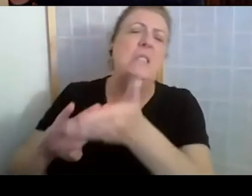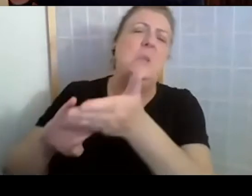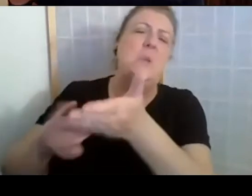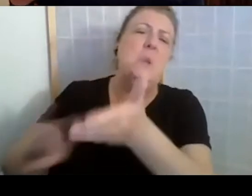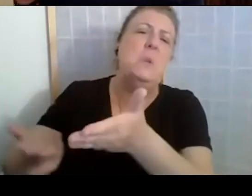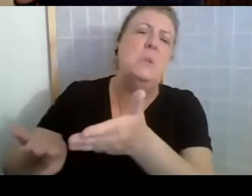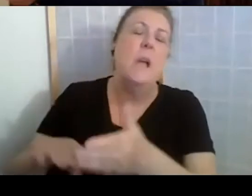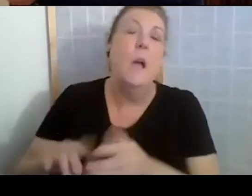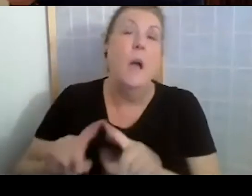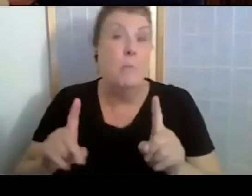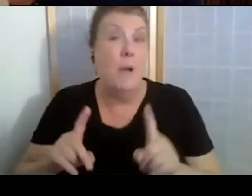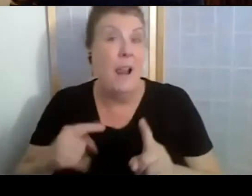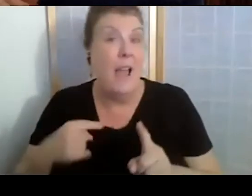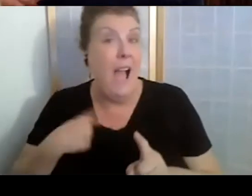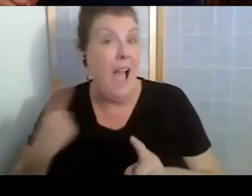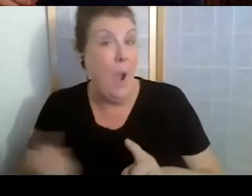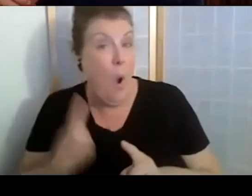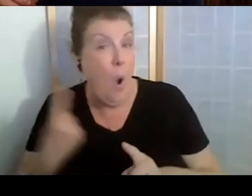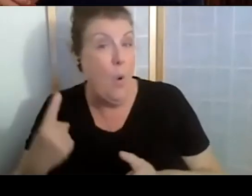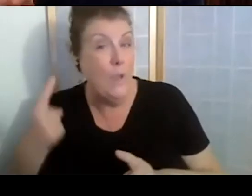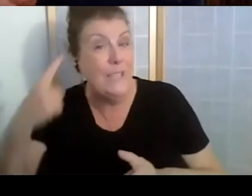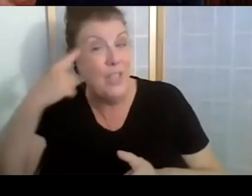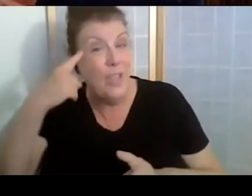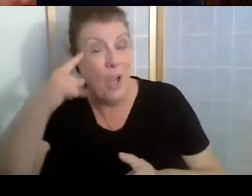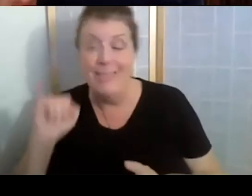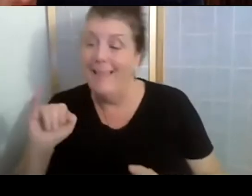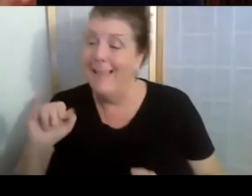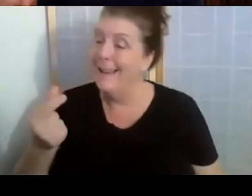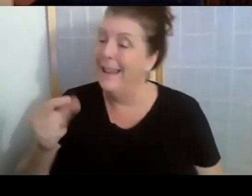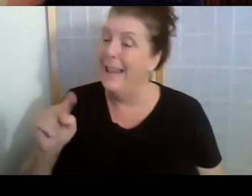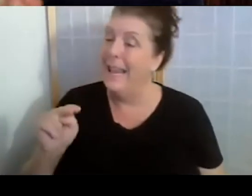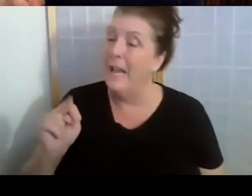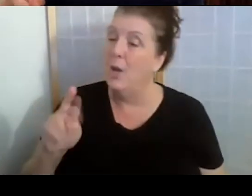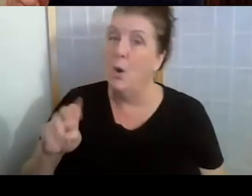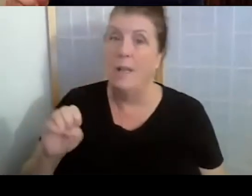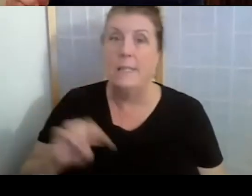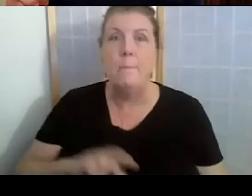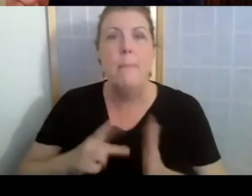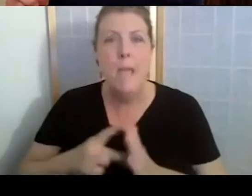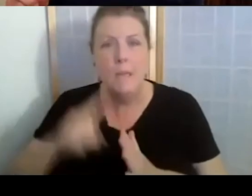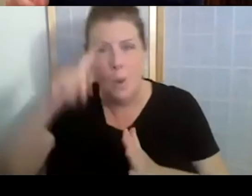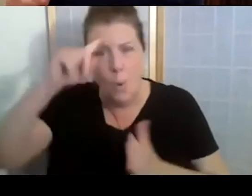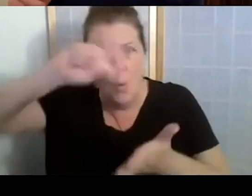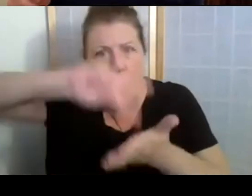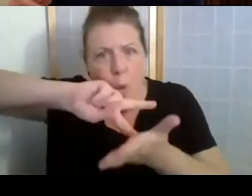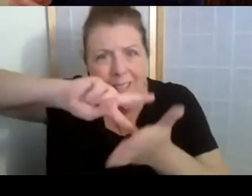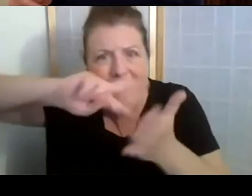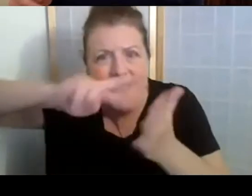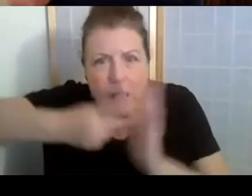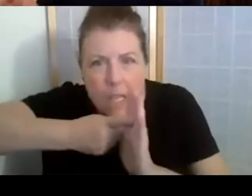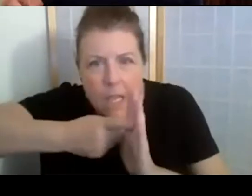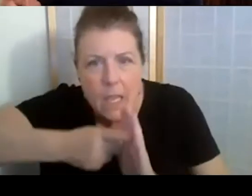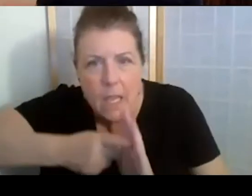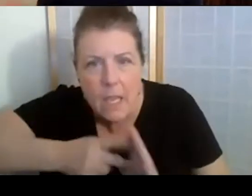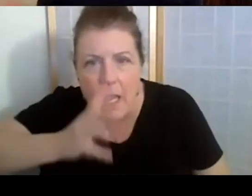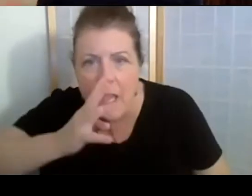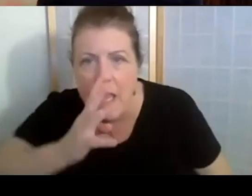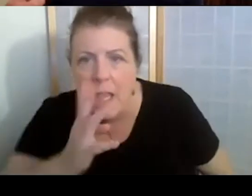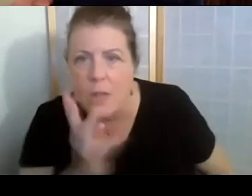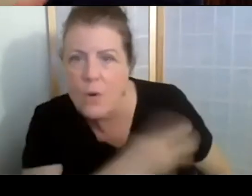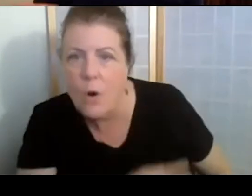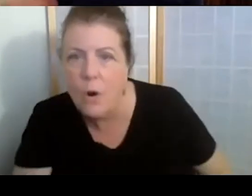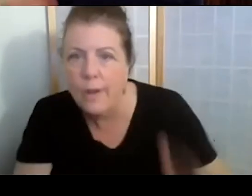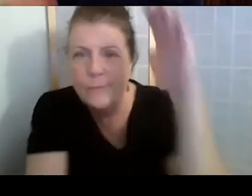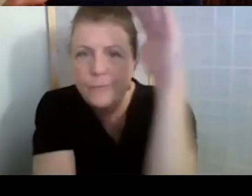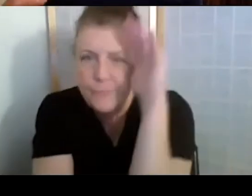thought of ignorance as you are willfully ignoring something that you should know. And it's not the writer's job to teach